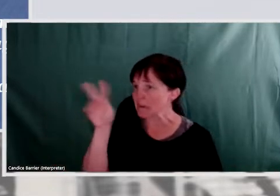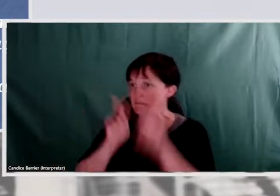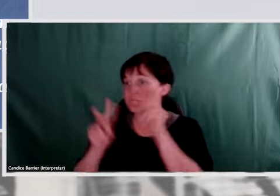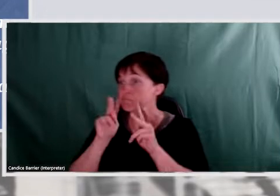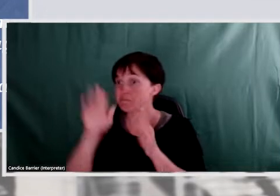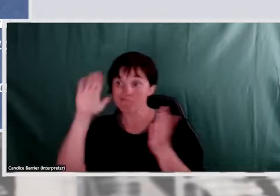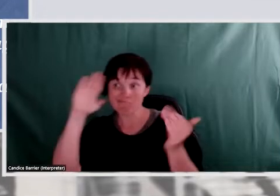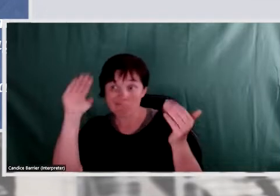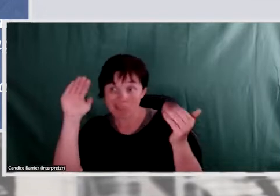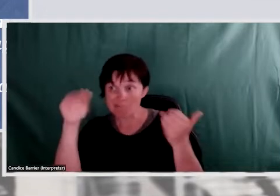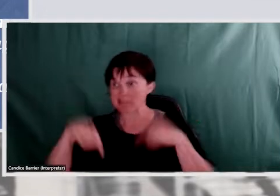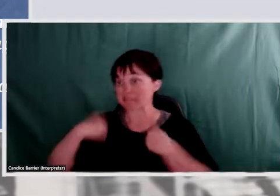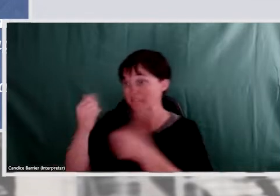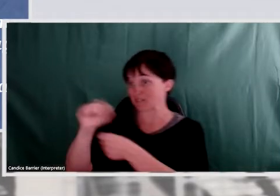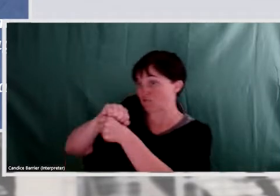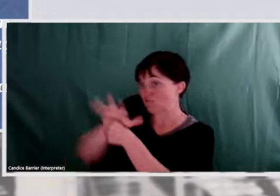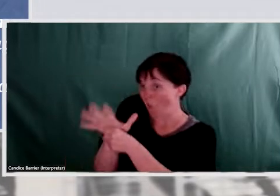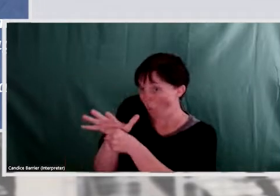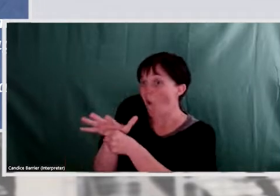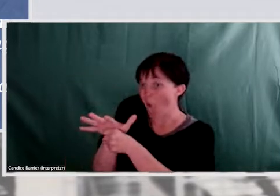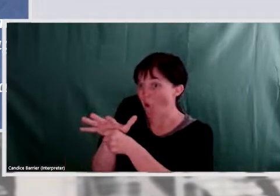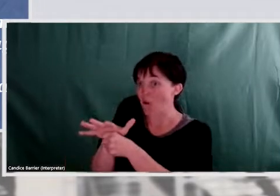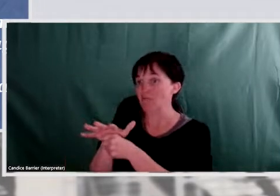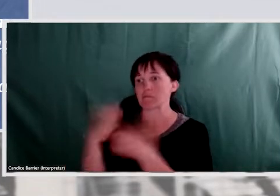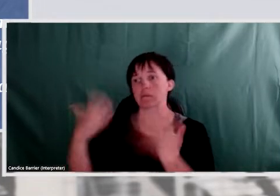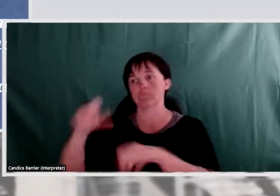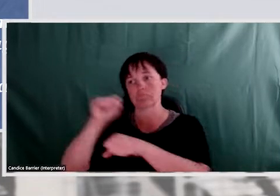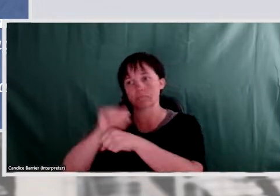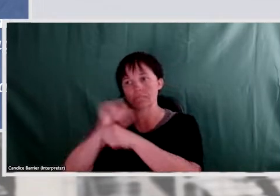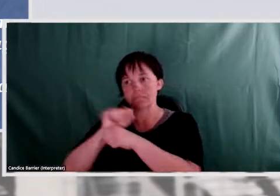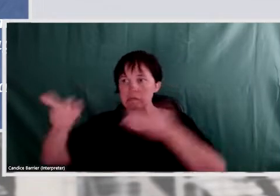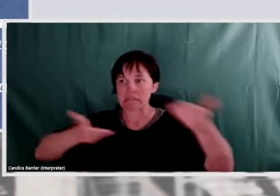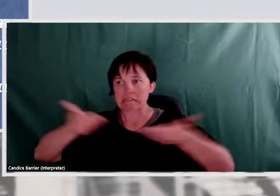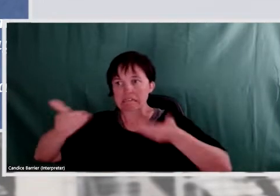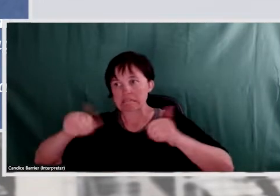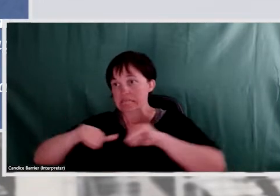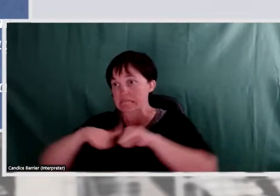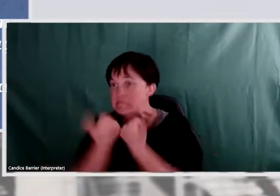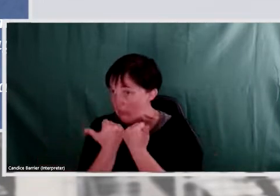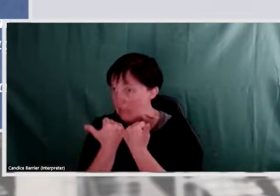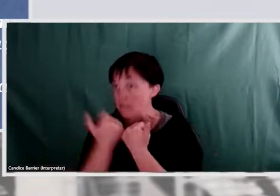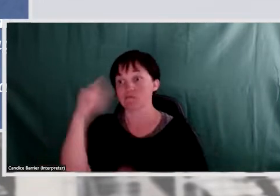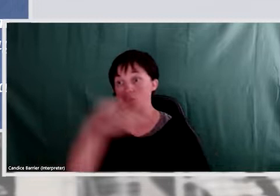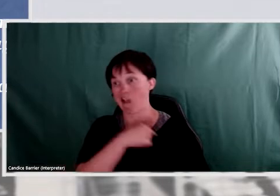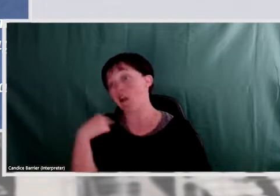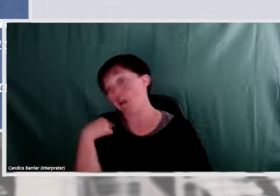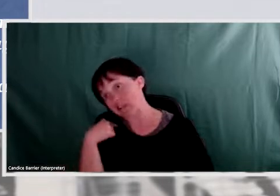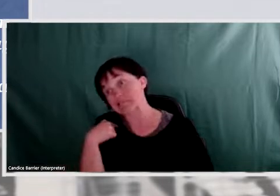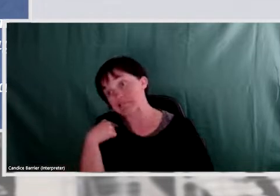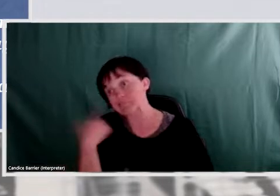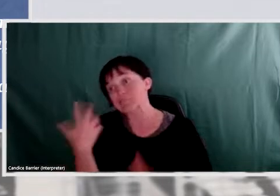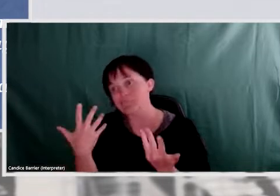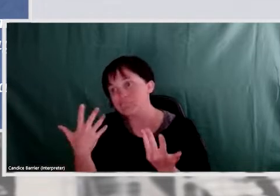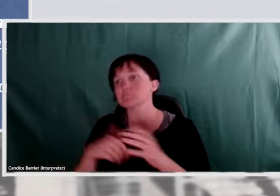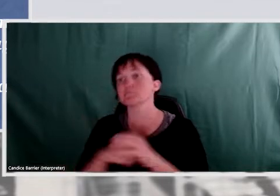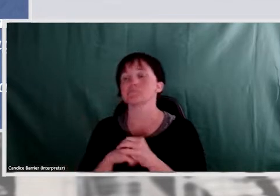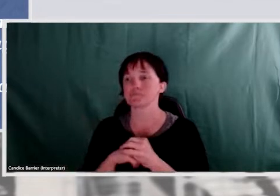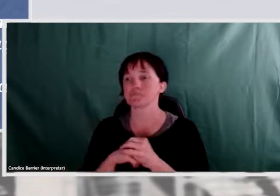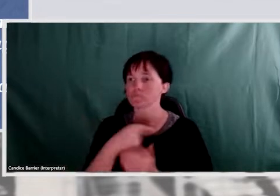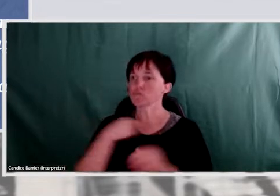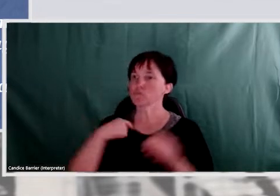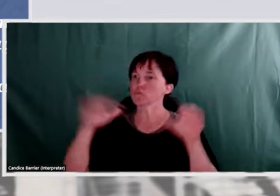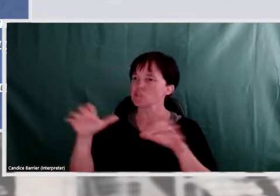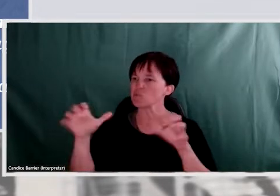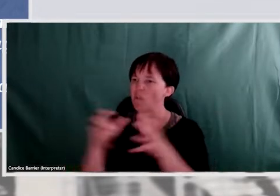Since COVID hit, seasonal employment has been a challenge and continues to be one for us. But we do a lot